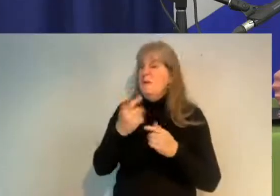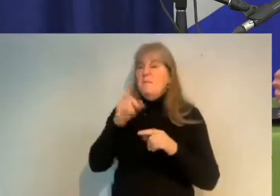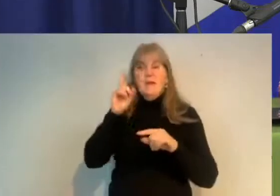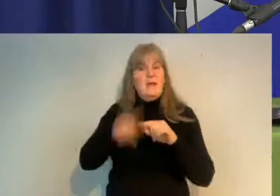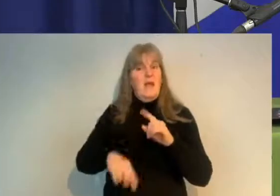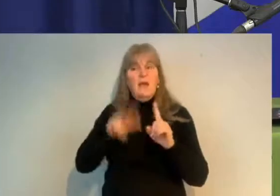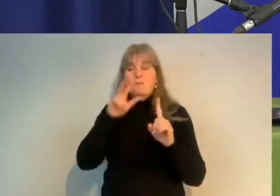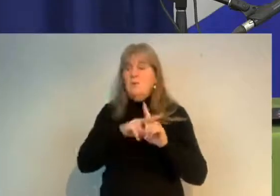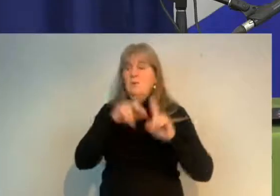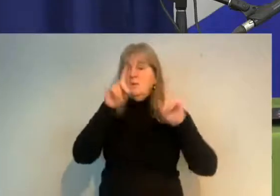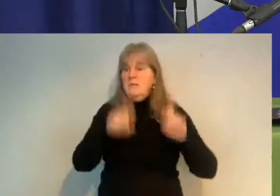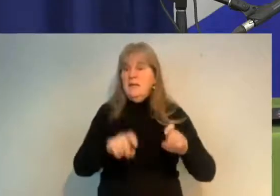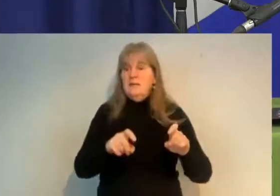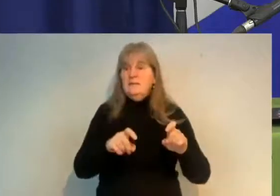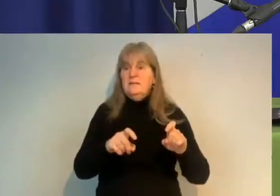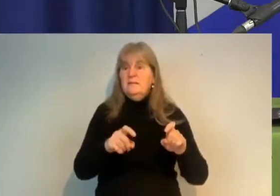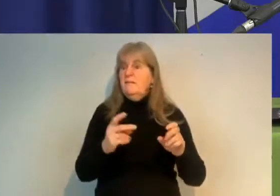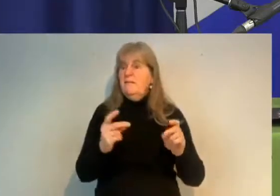to.